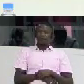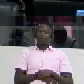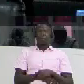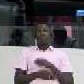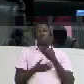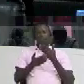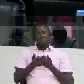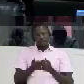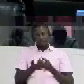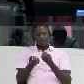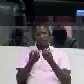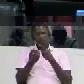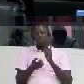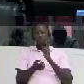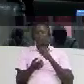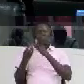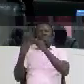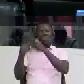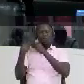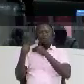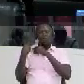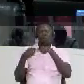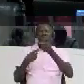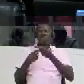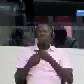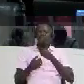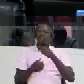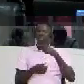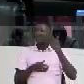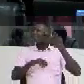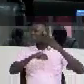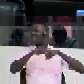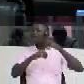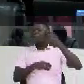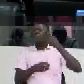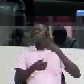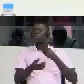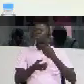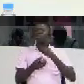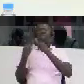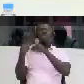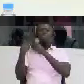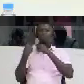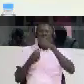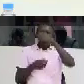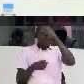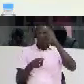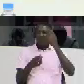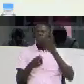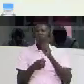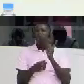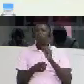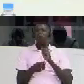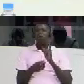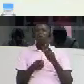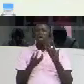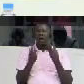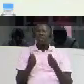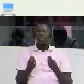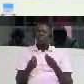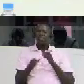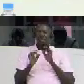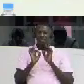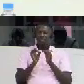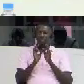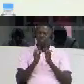Kindly tell me what the role and responsibilities of the field force were at that time. jamono jooju field force bi lan mooy woon